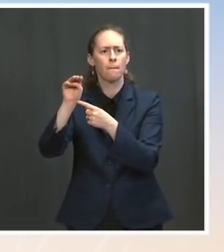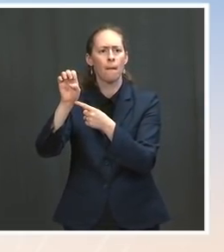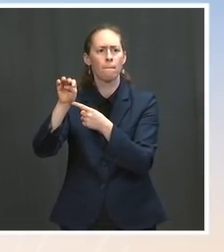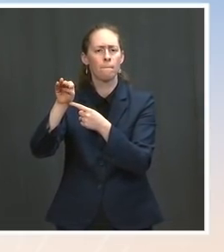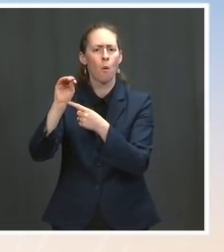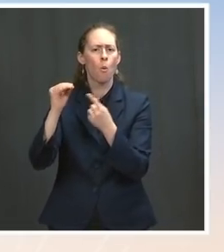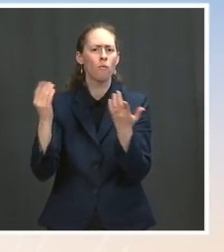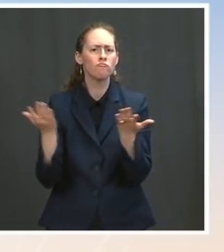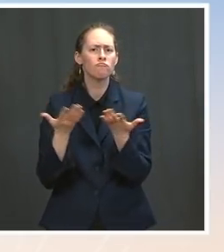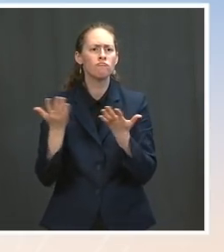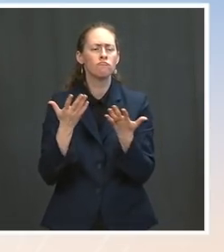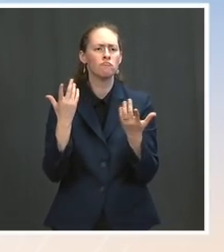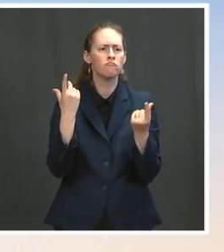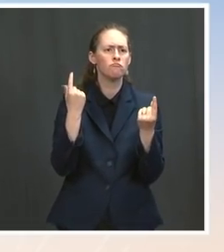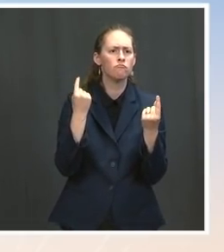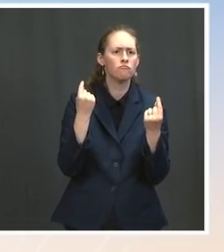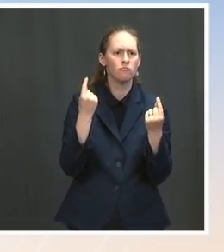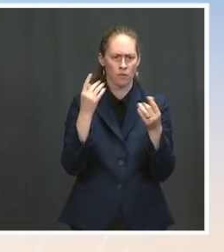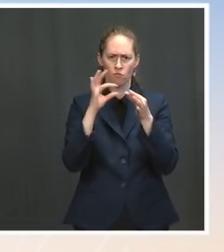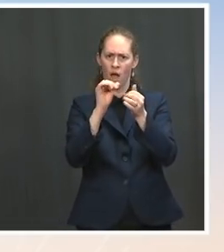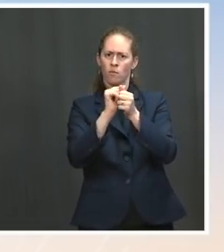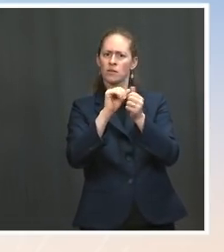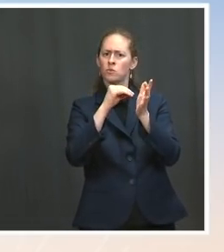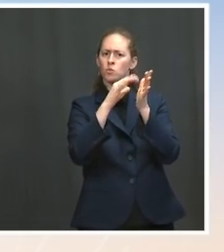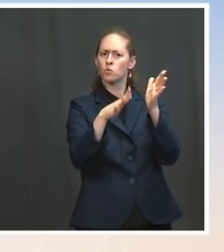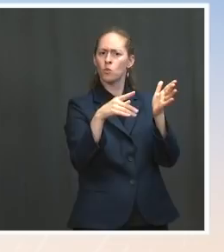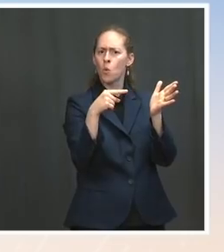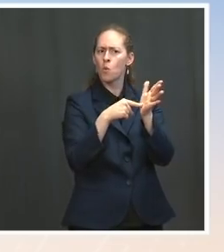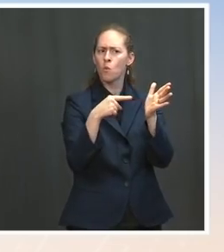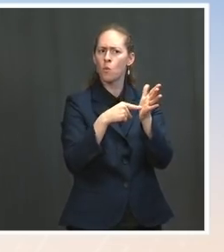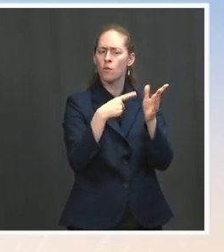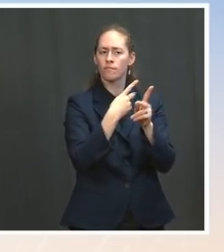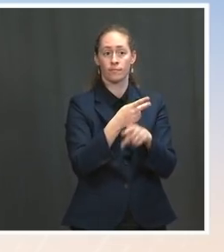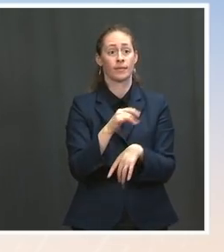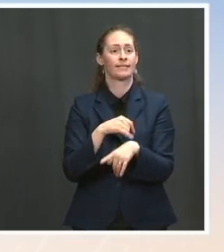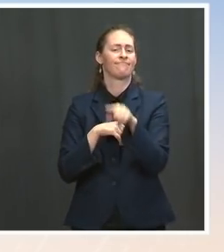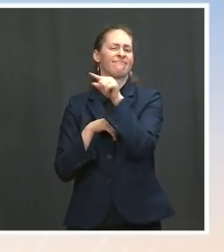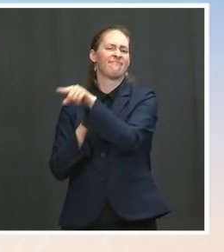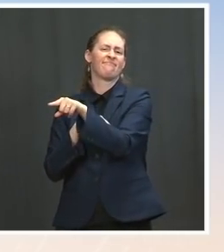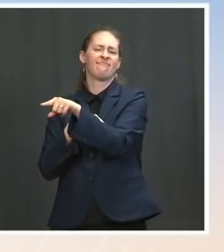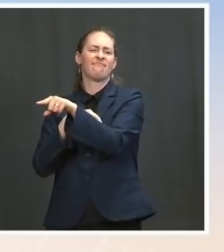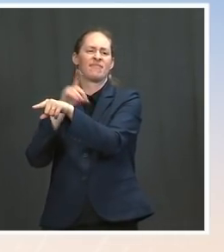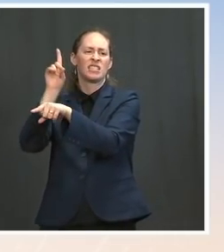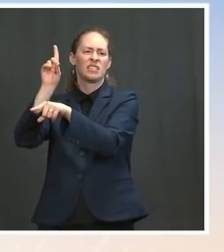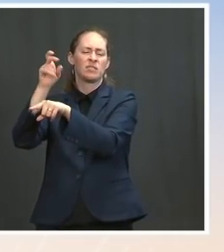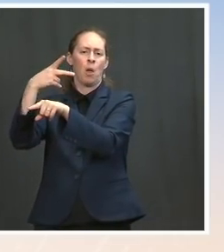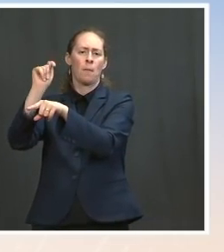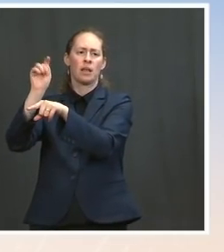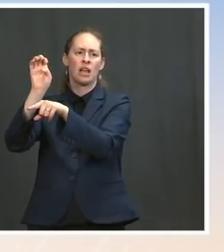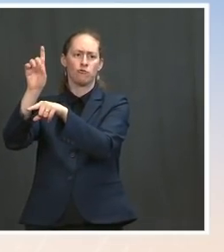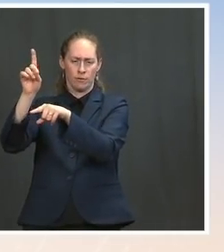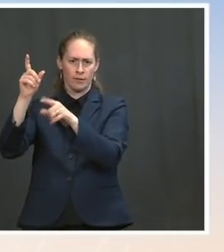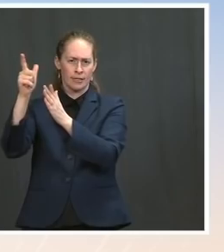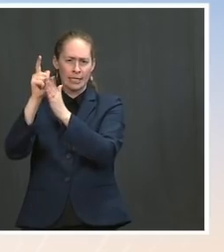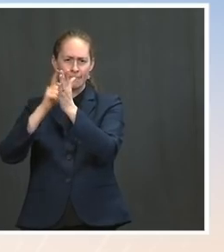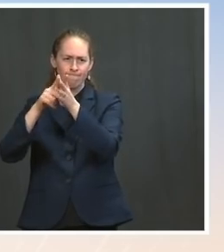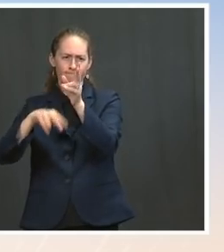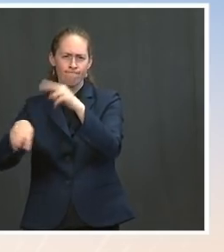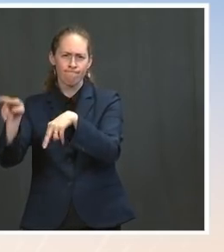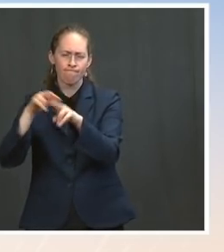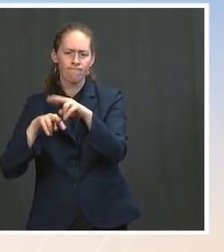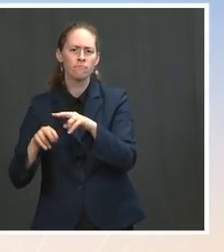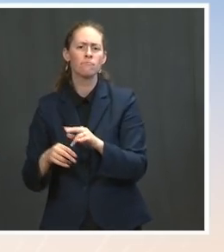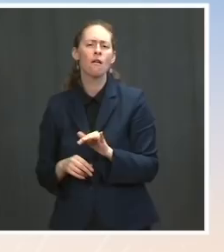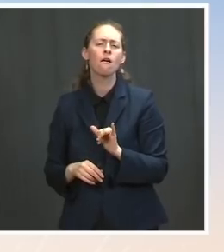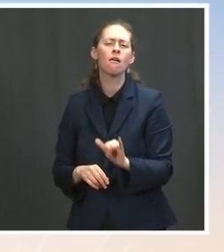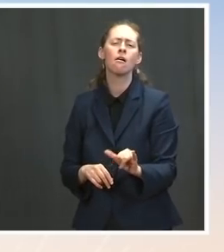that front? I don't have an update. It was Department of Education, but also a legal review as well. Okay, and then one question on Israel.